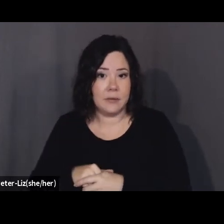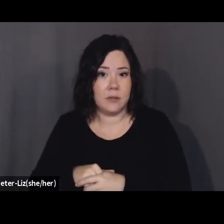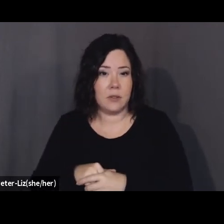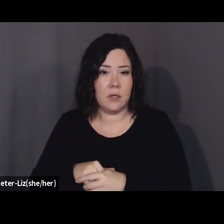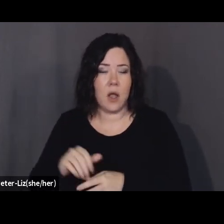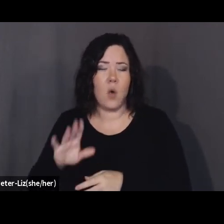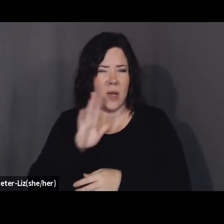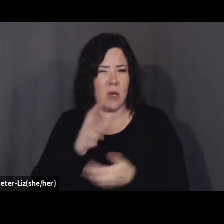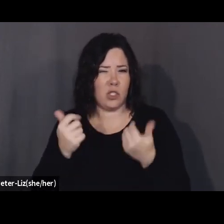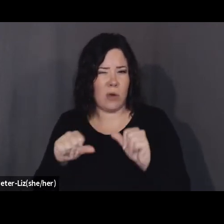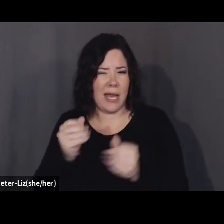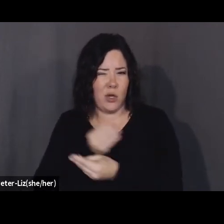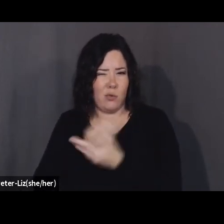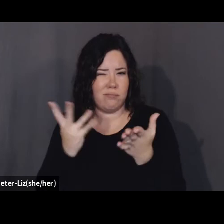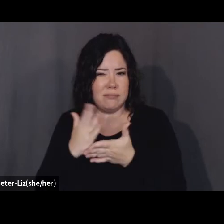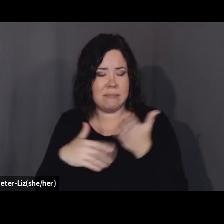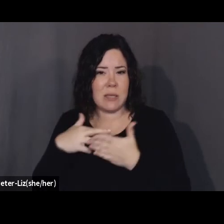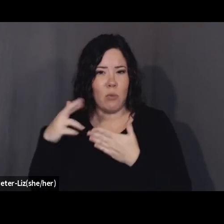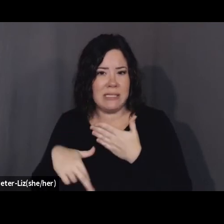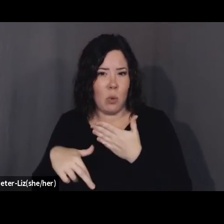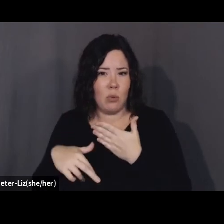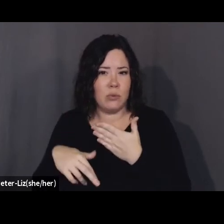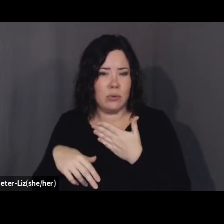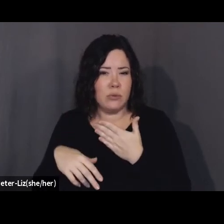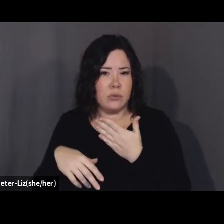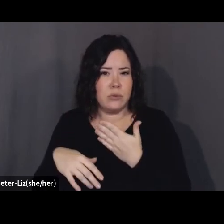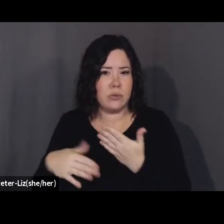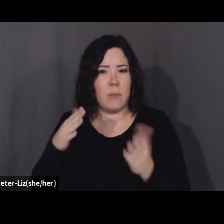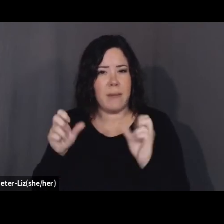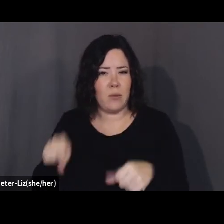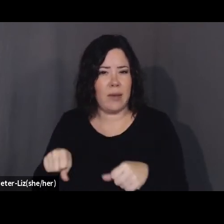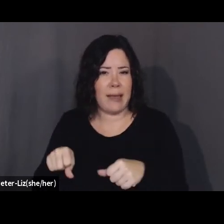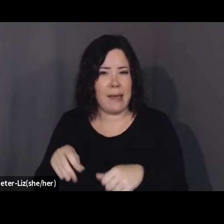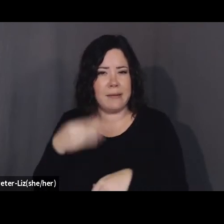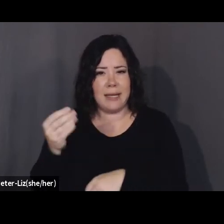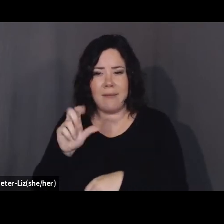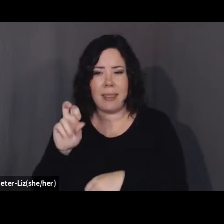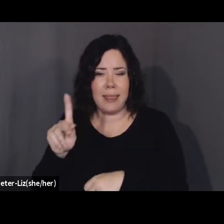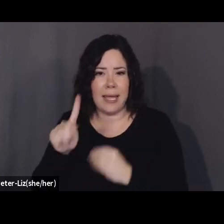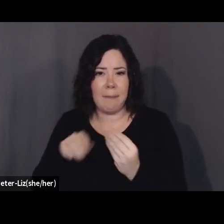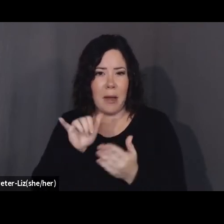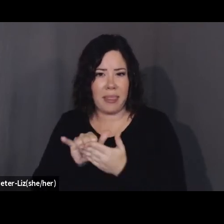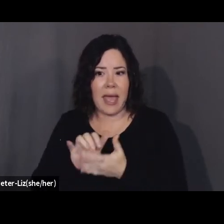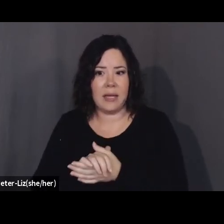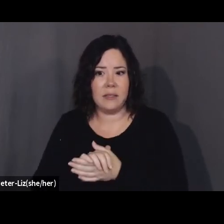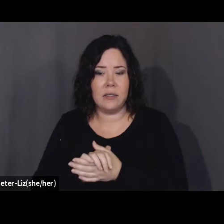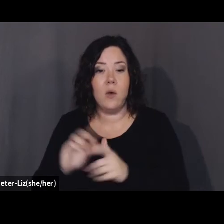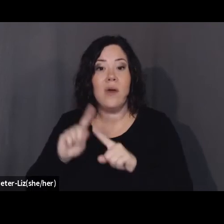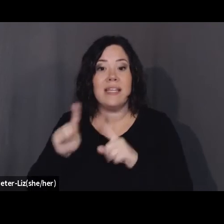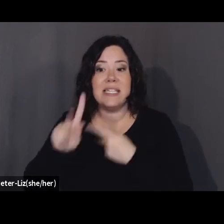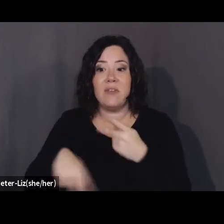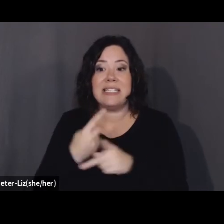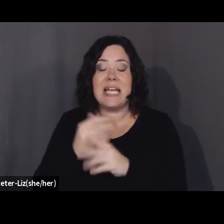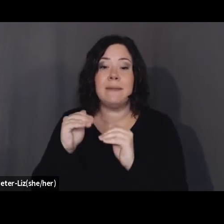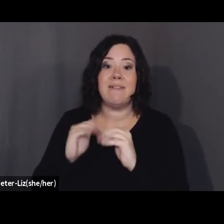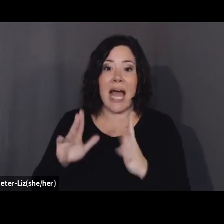the results out, or maybe we can post a link to those around the different types of housing modification programs that